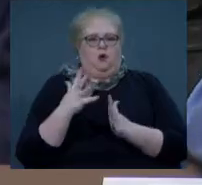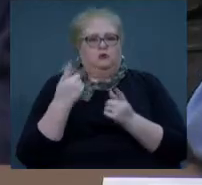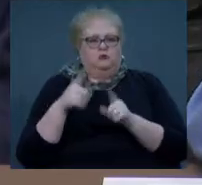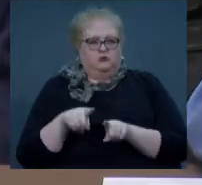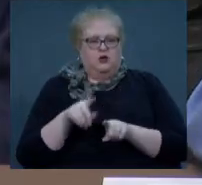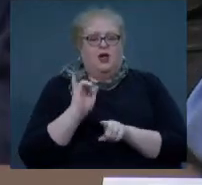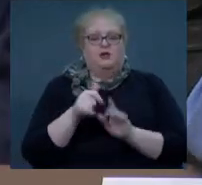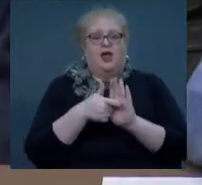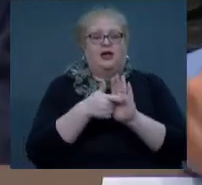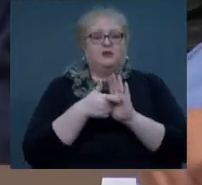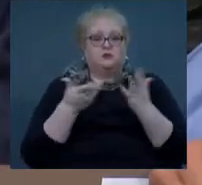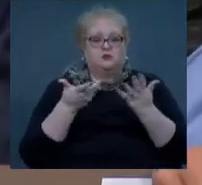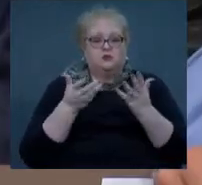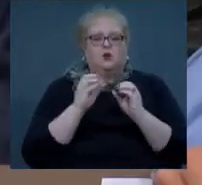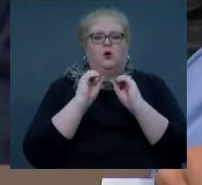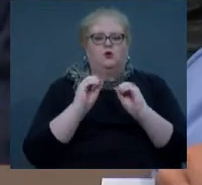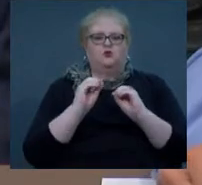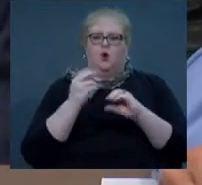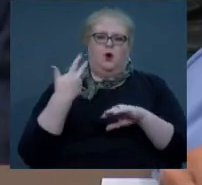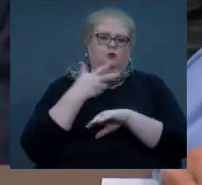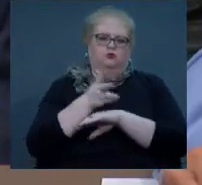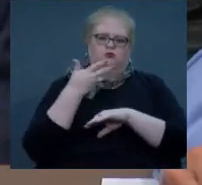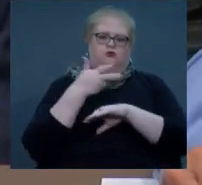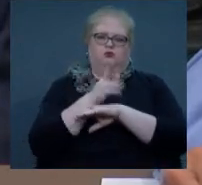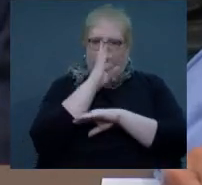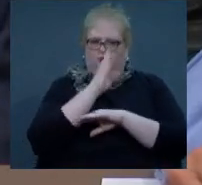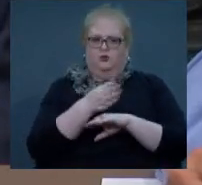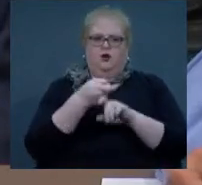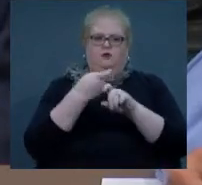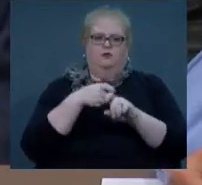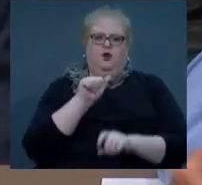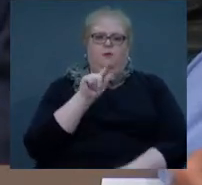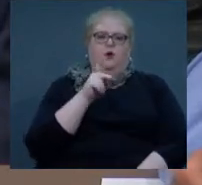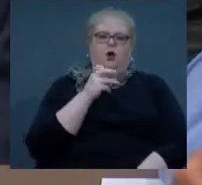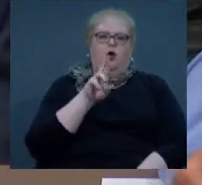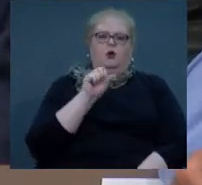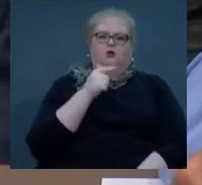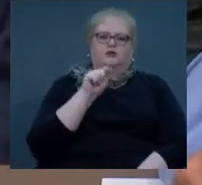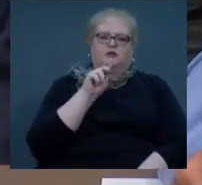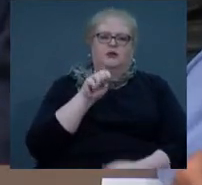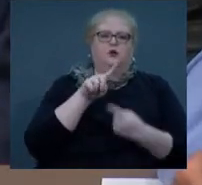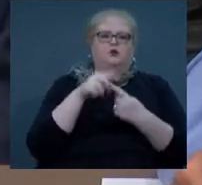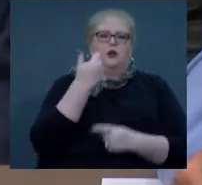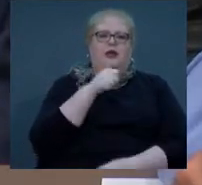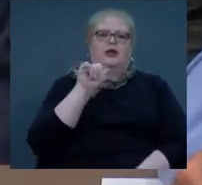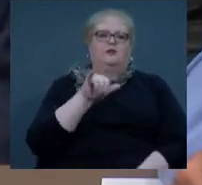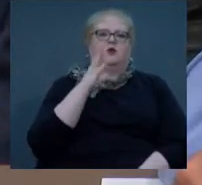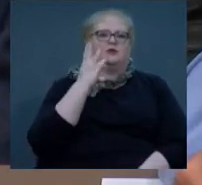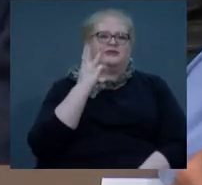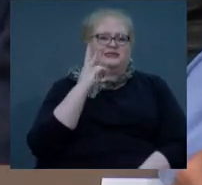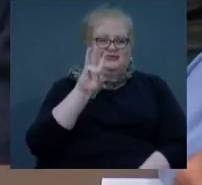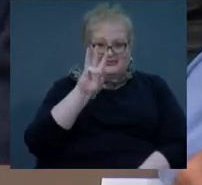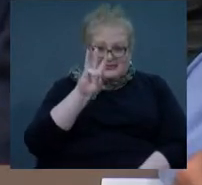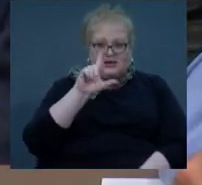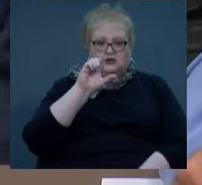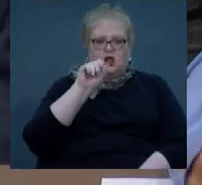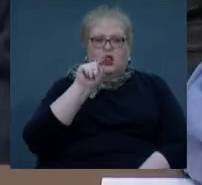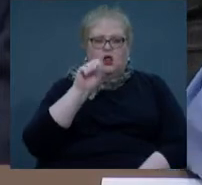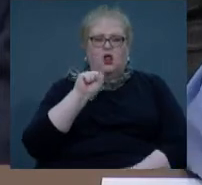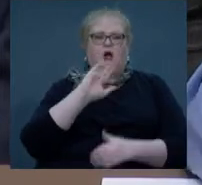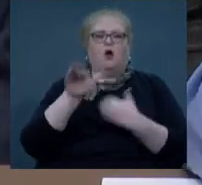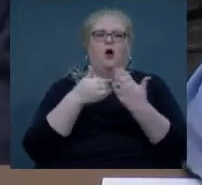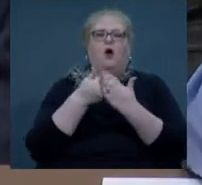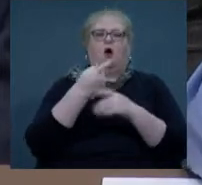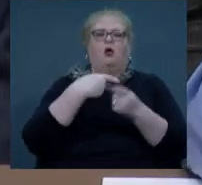The condition reads, there will be no direct vehicular access from Aldersgate Road to any of the 6 lots. All vehicular access will be from